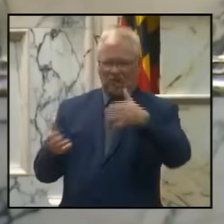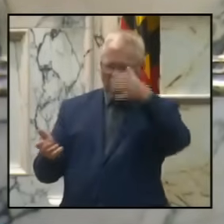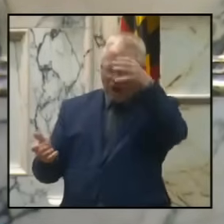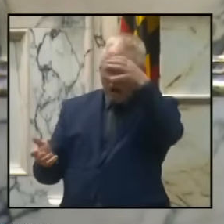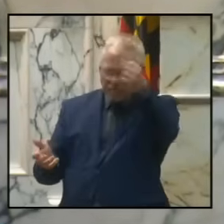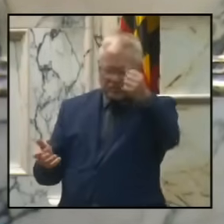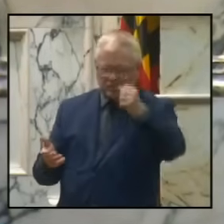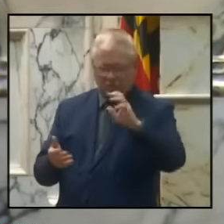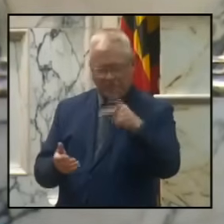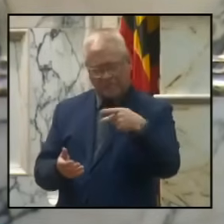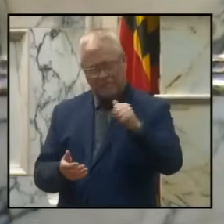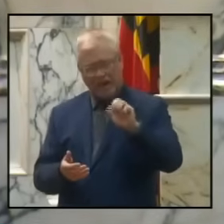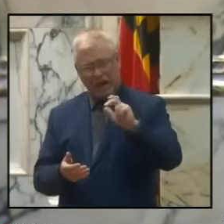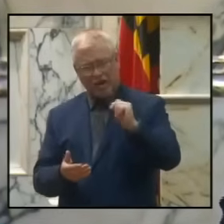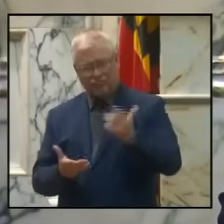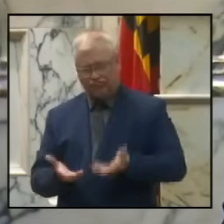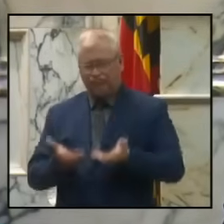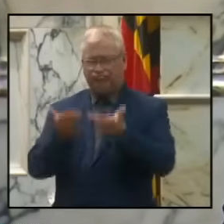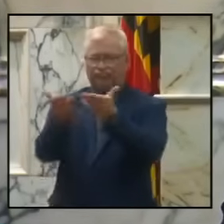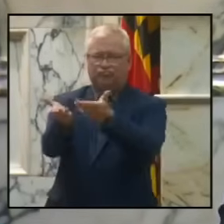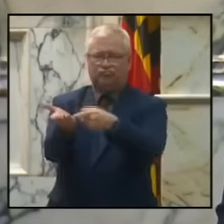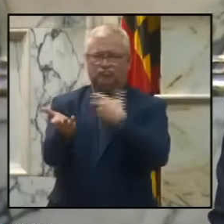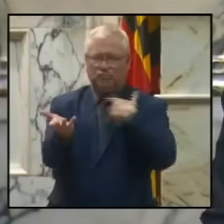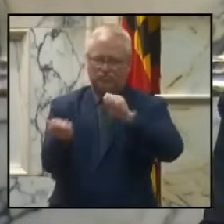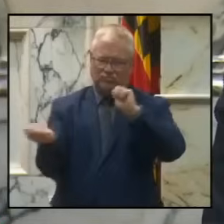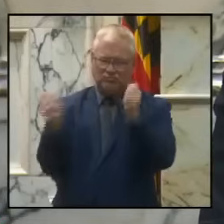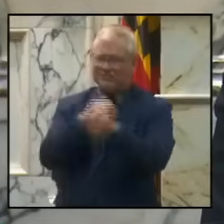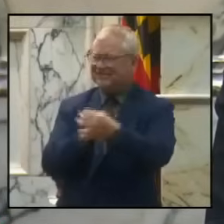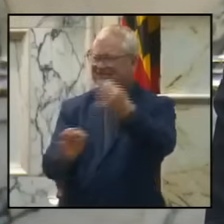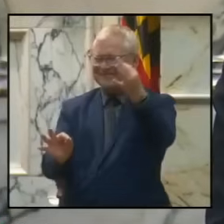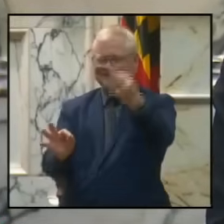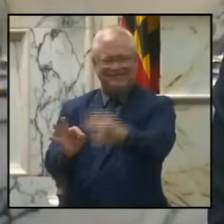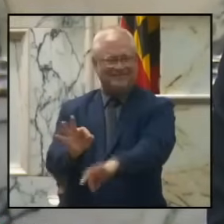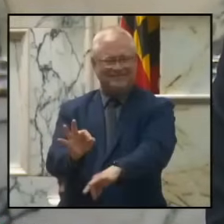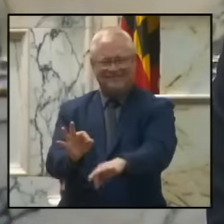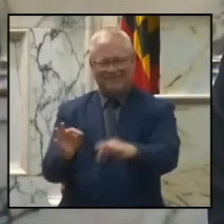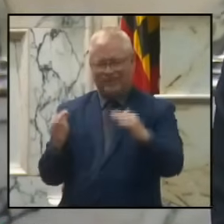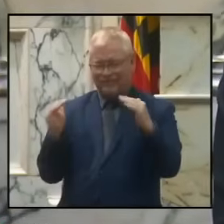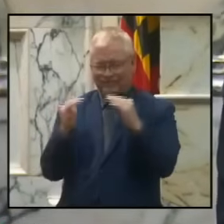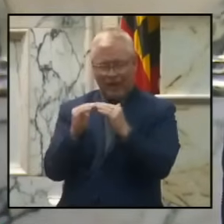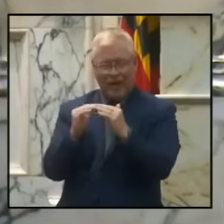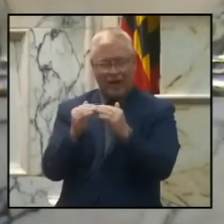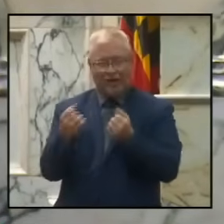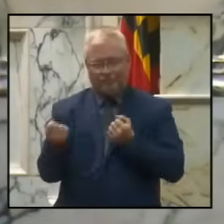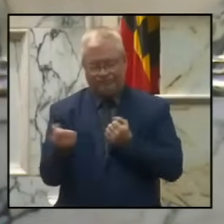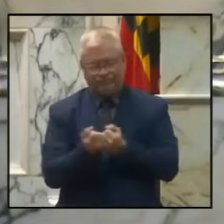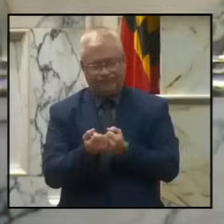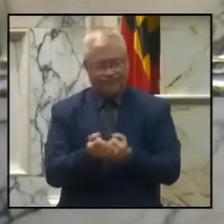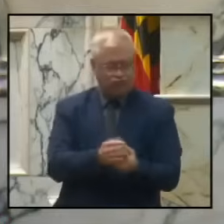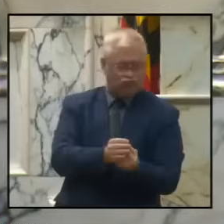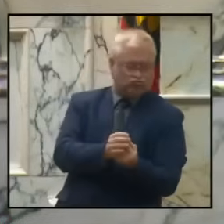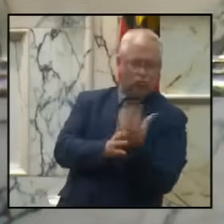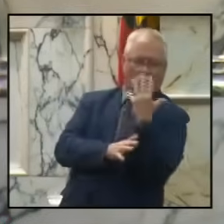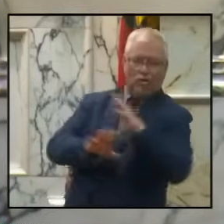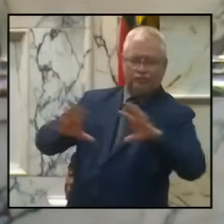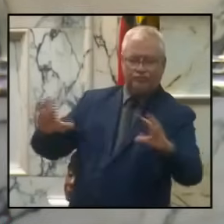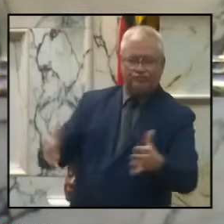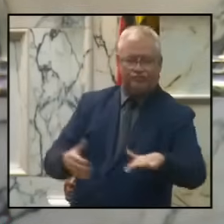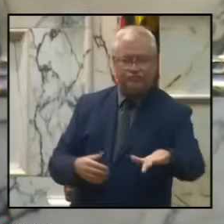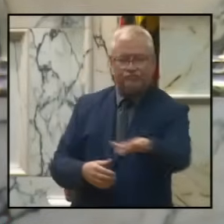reform that will make taxes simpler, fairer, and pro-growth. That for the third year in a